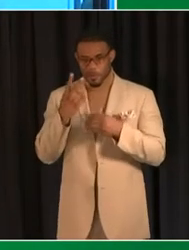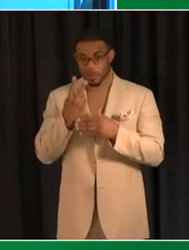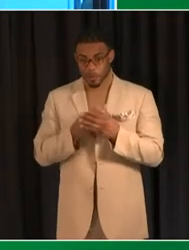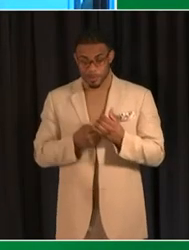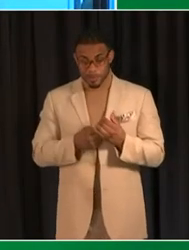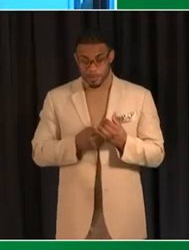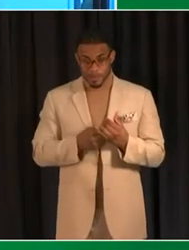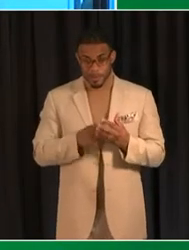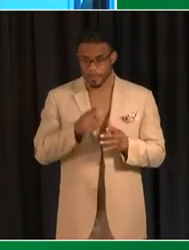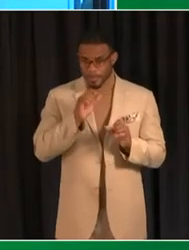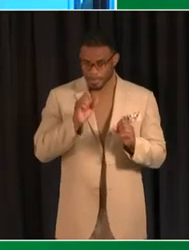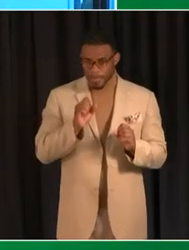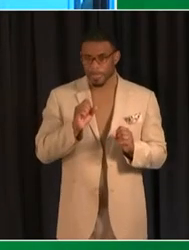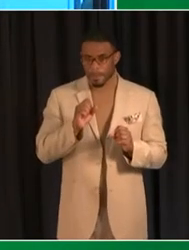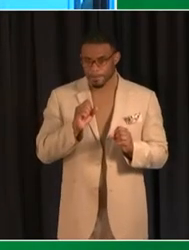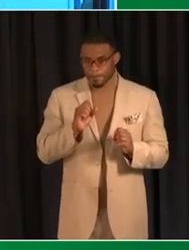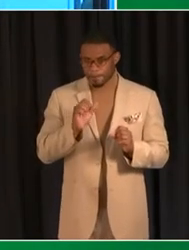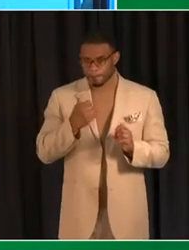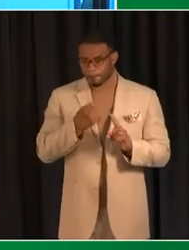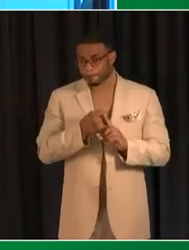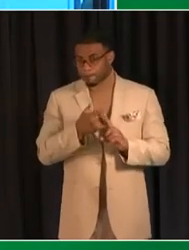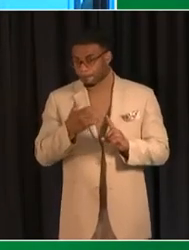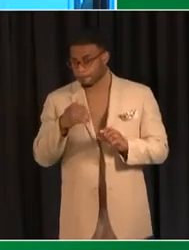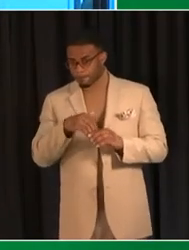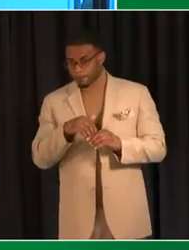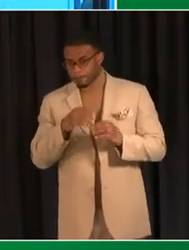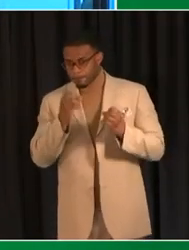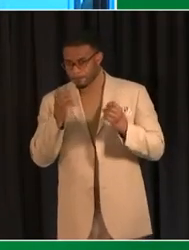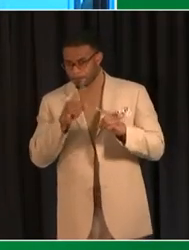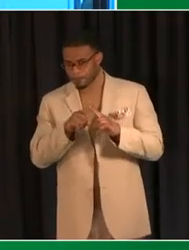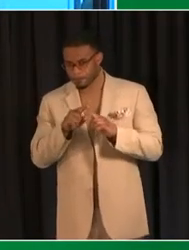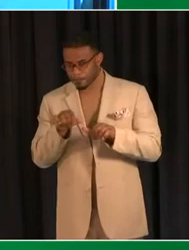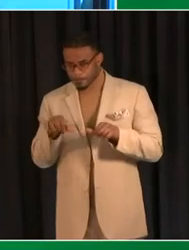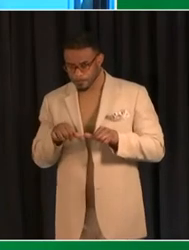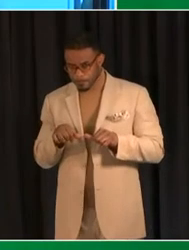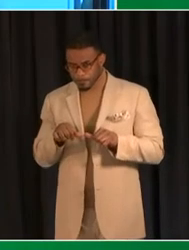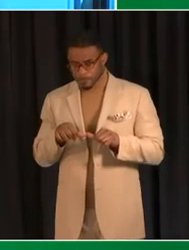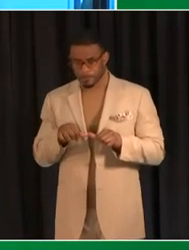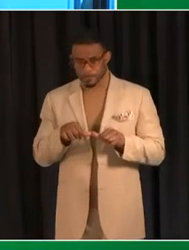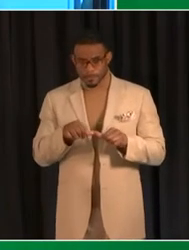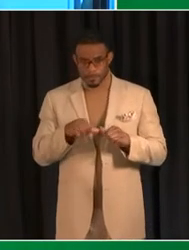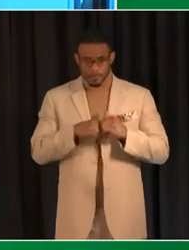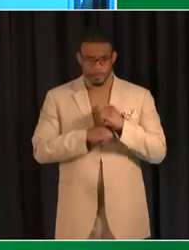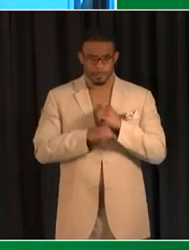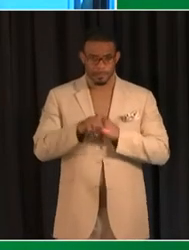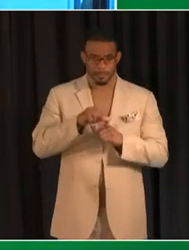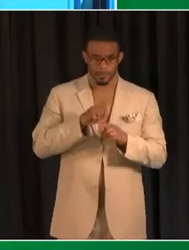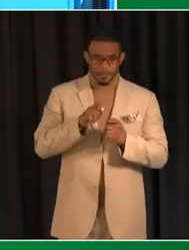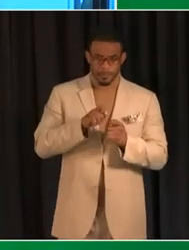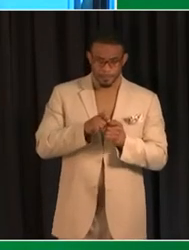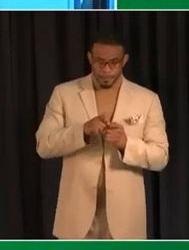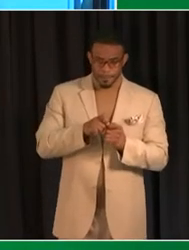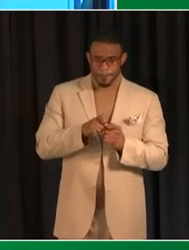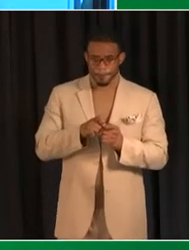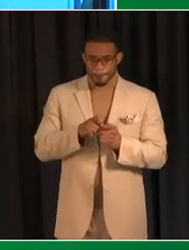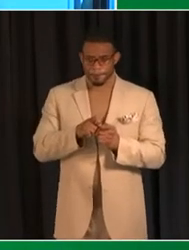food. It would be great if we could expand that into a number of areas anchored around